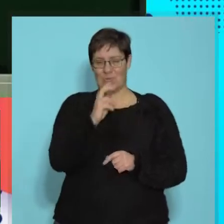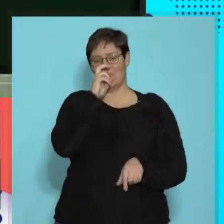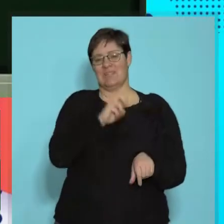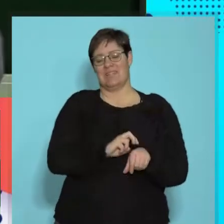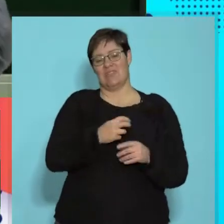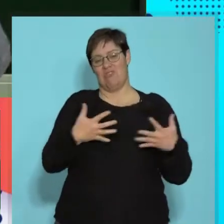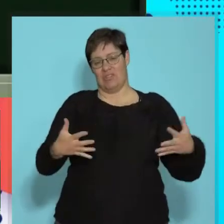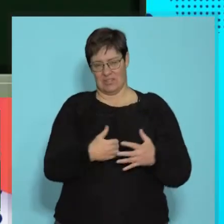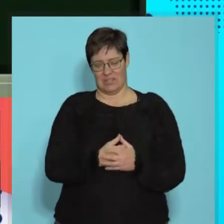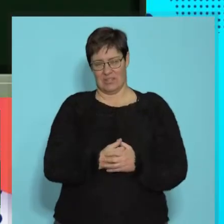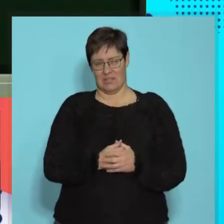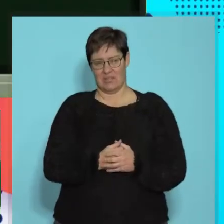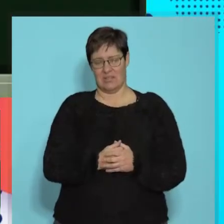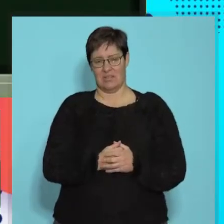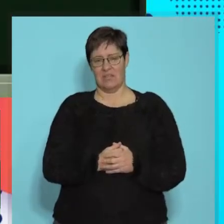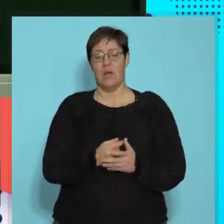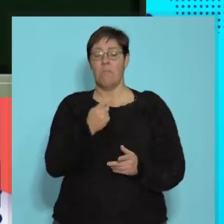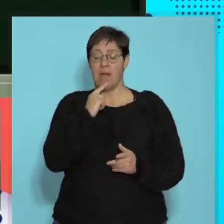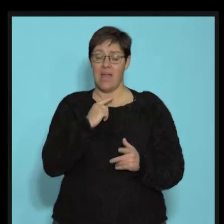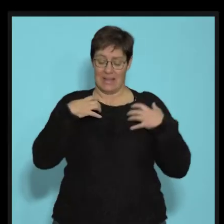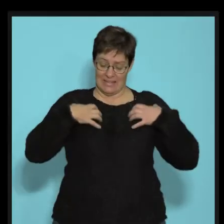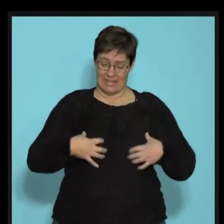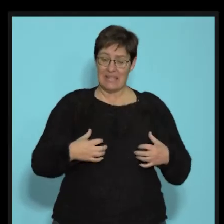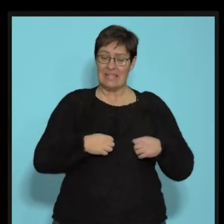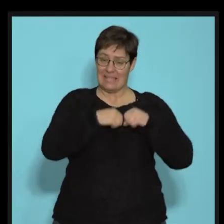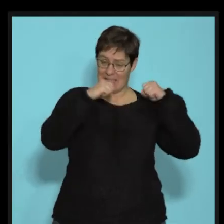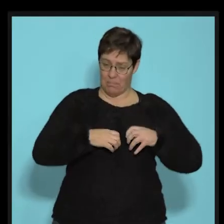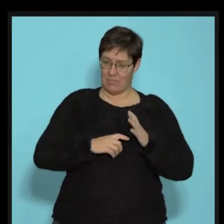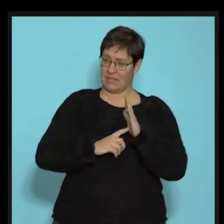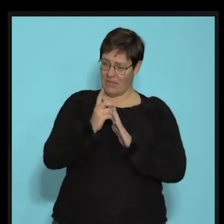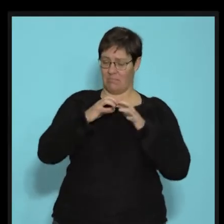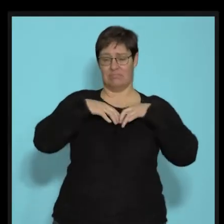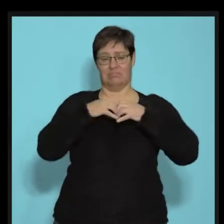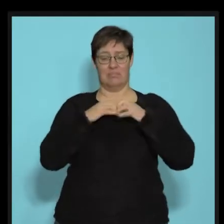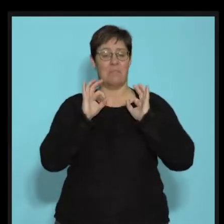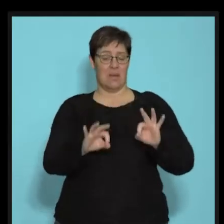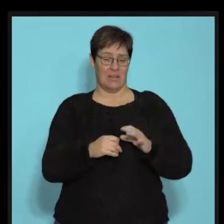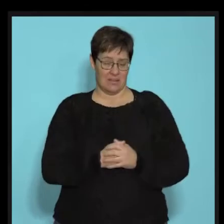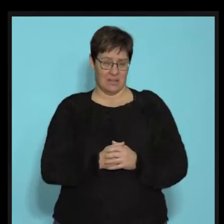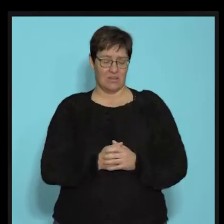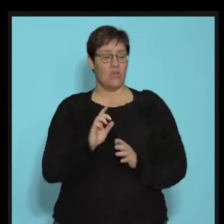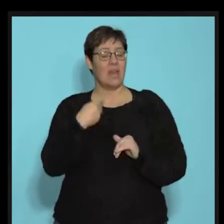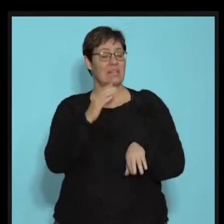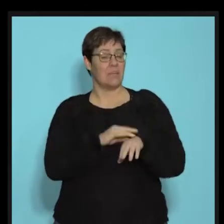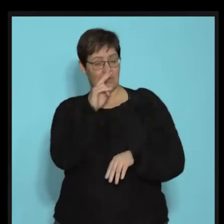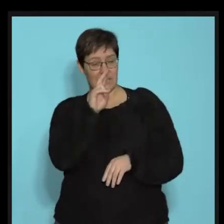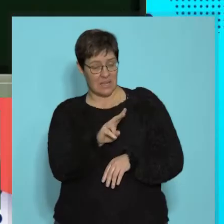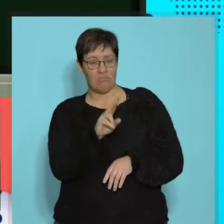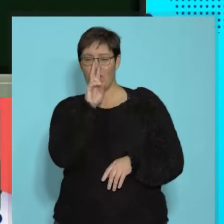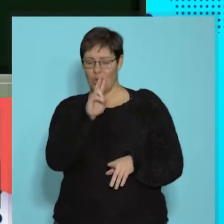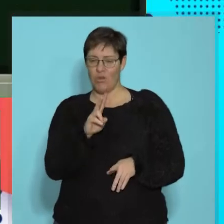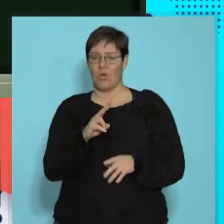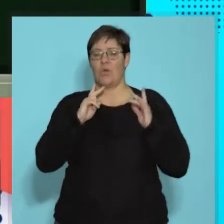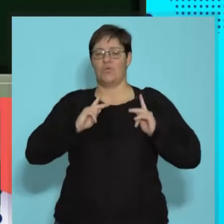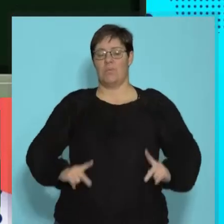really high developed system. So next time I see you, we're going to have a look at the human lungs. But